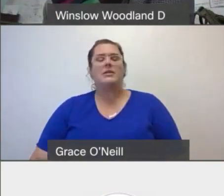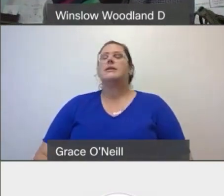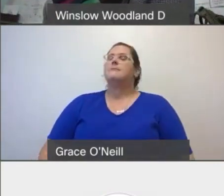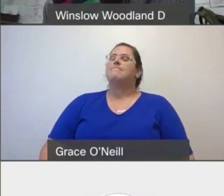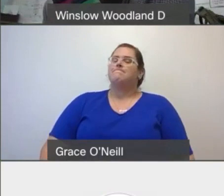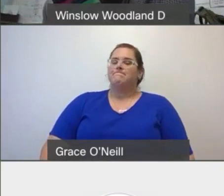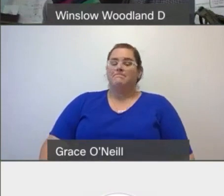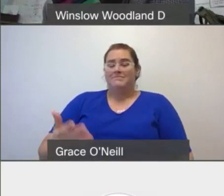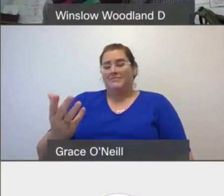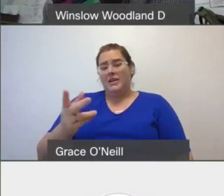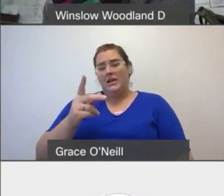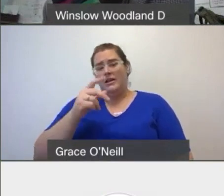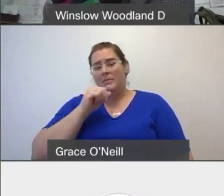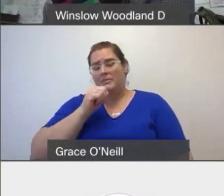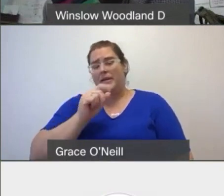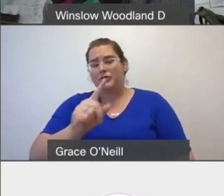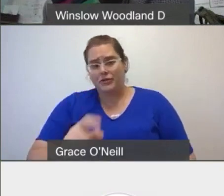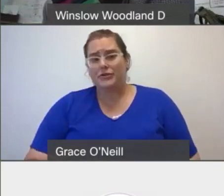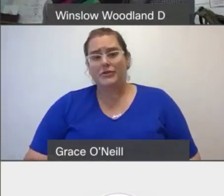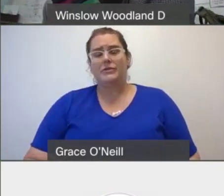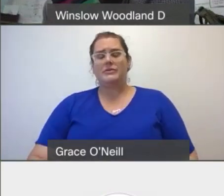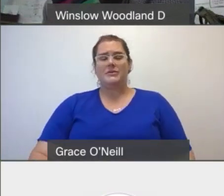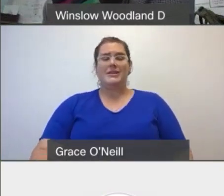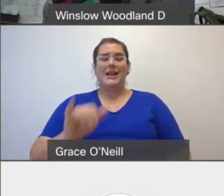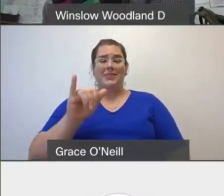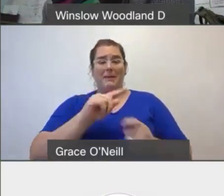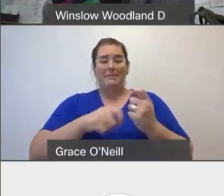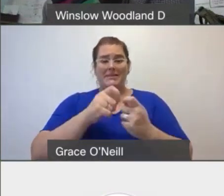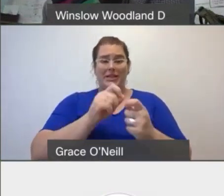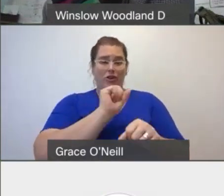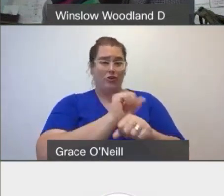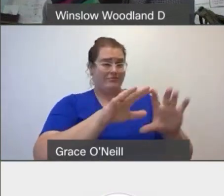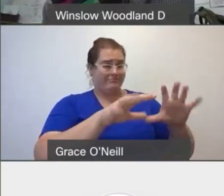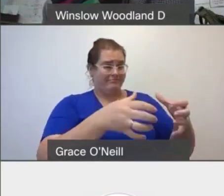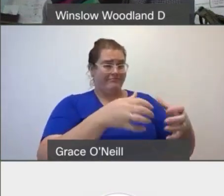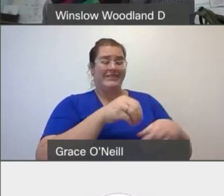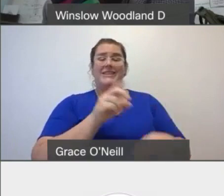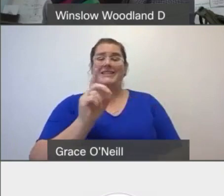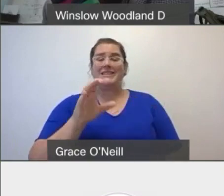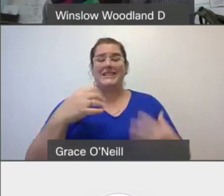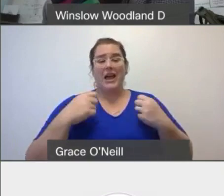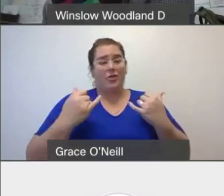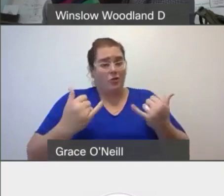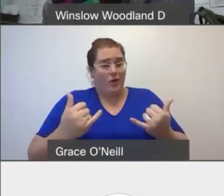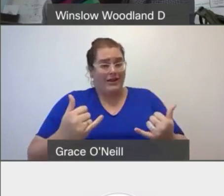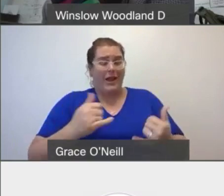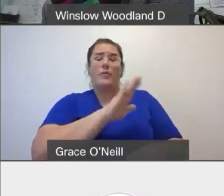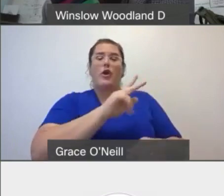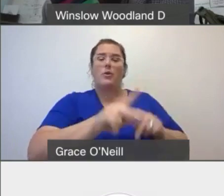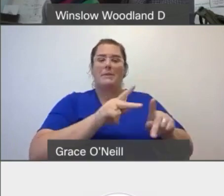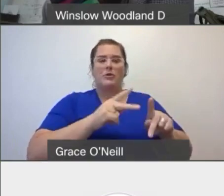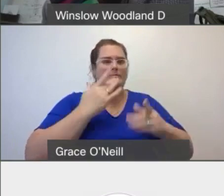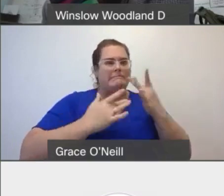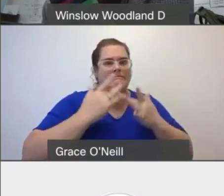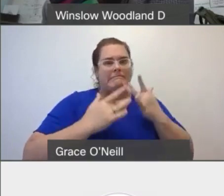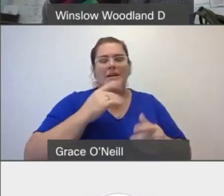I know that in that particular area in DC Health, things are a bit tight right now in terms of personnel, so I don't know